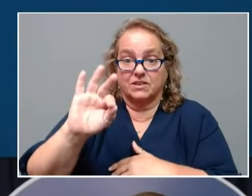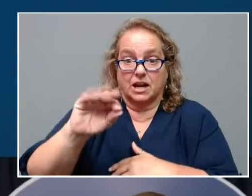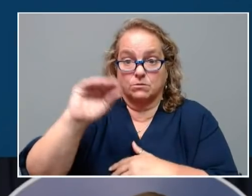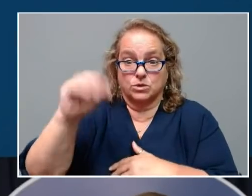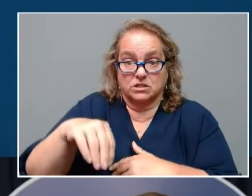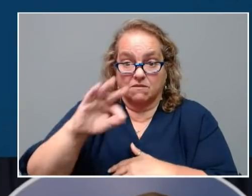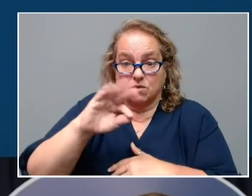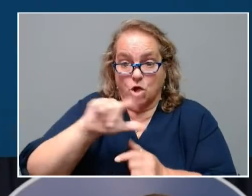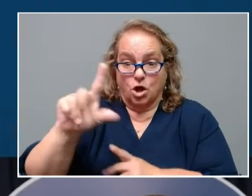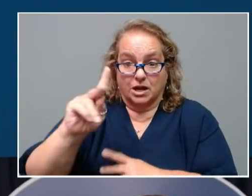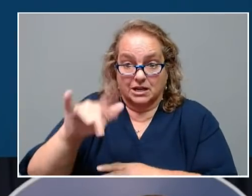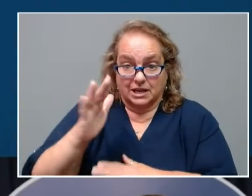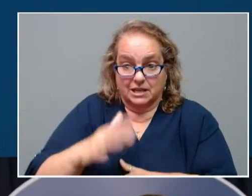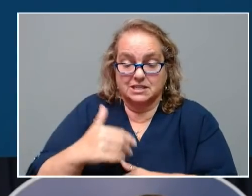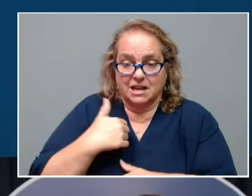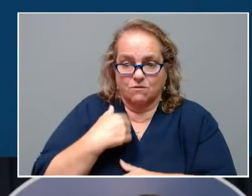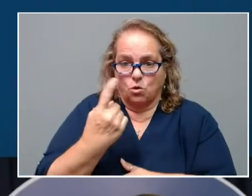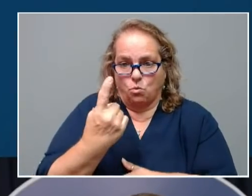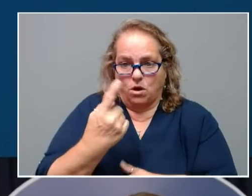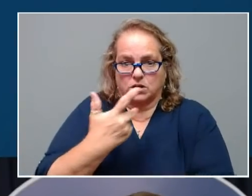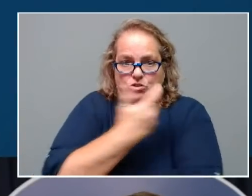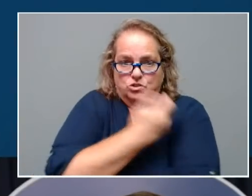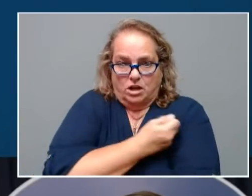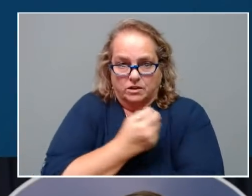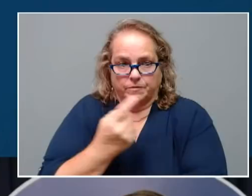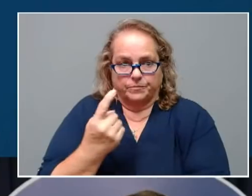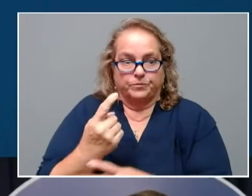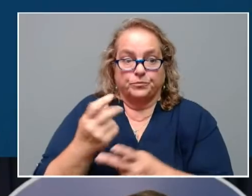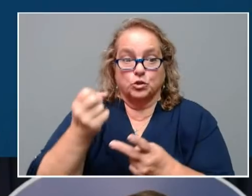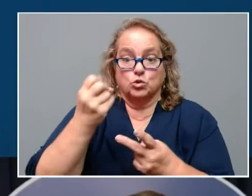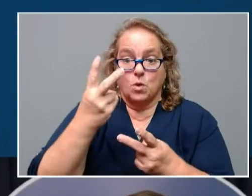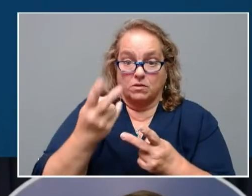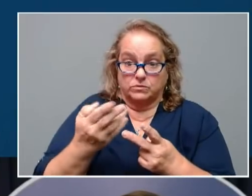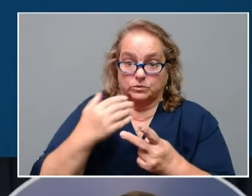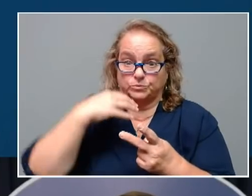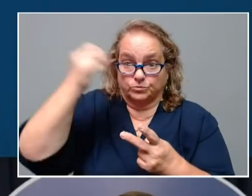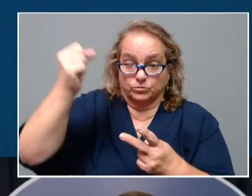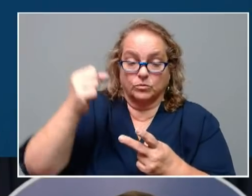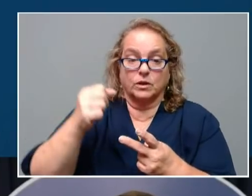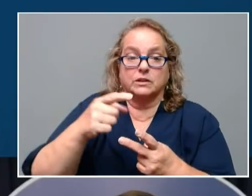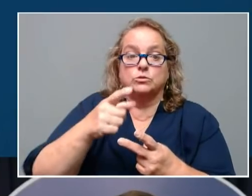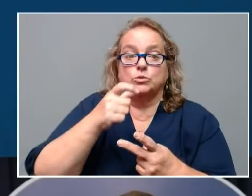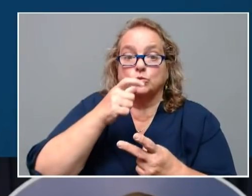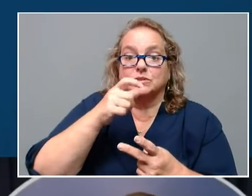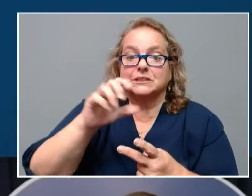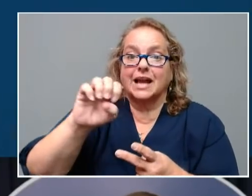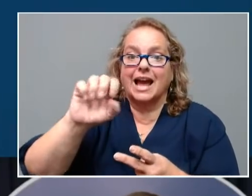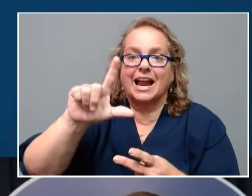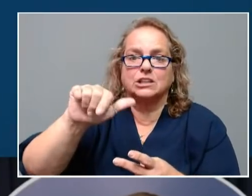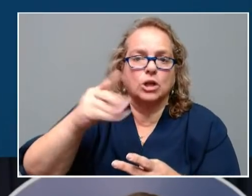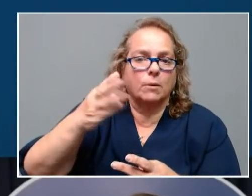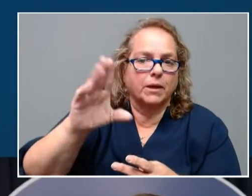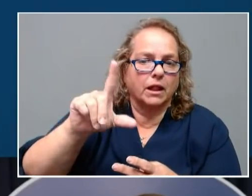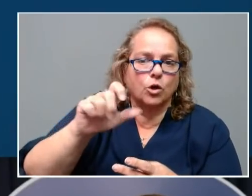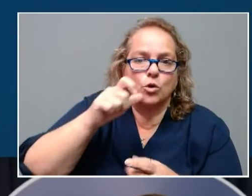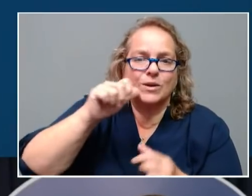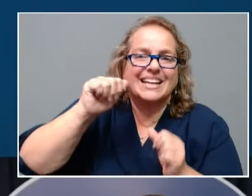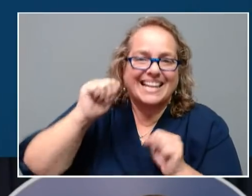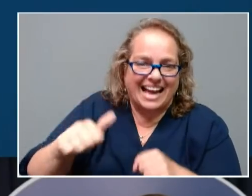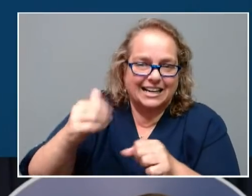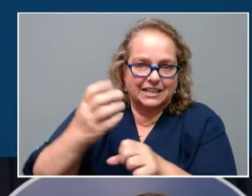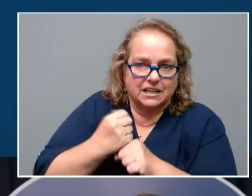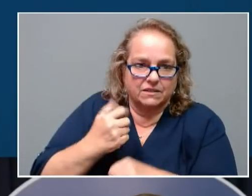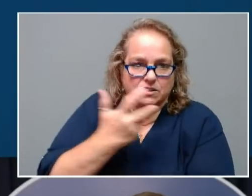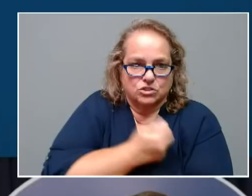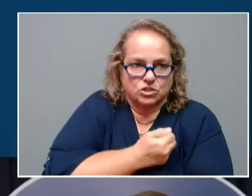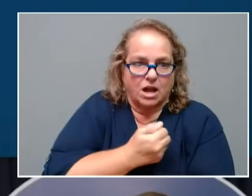having at least one shot. 12 and over, these are eligible Kentuckians. How many people that are allowed to get the shot